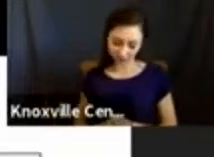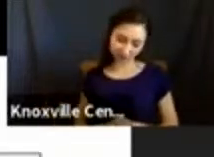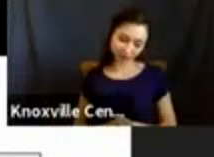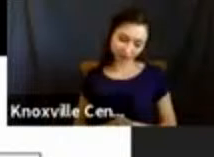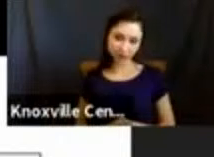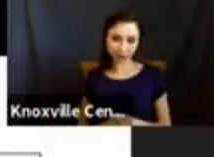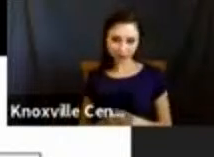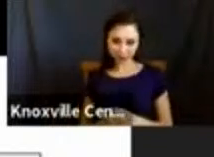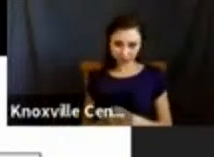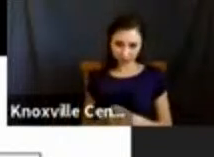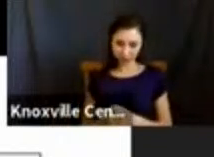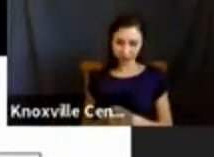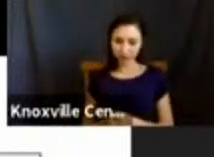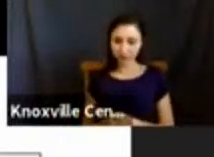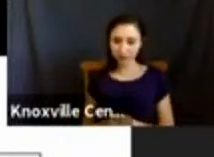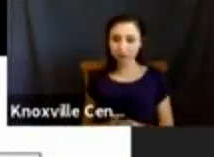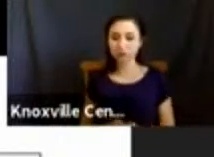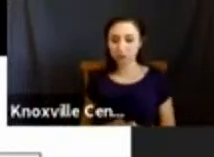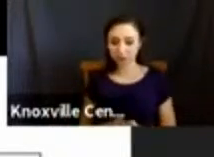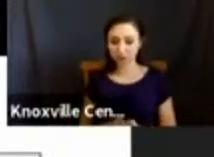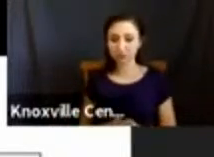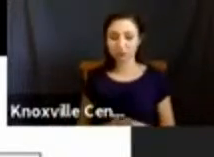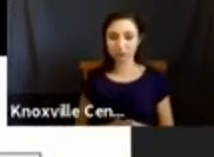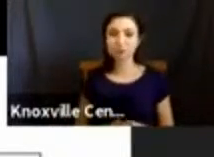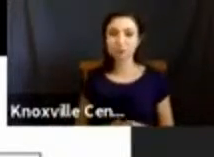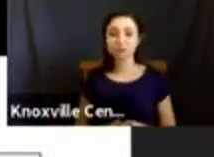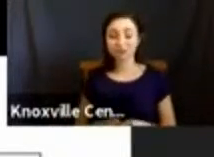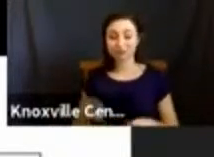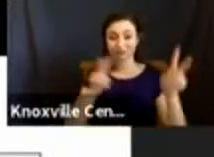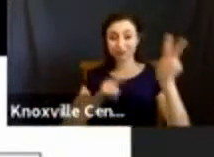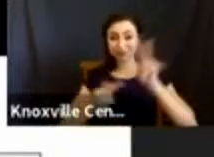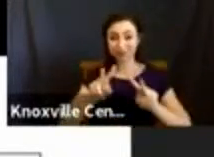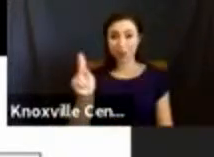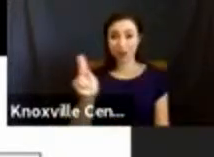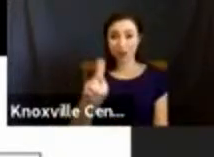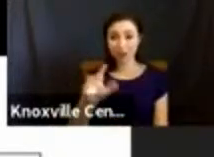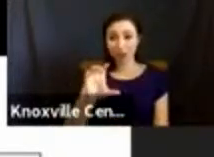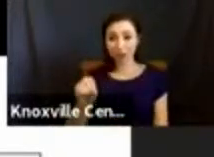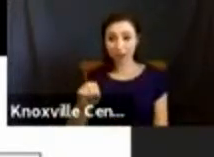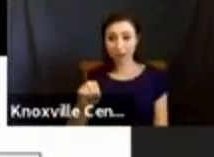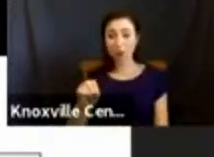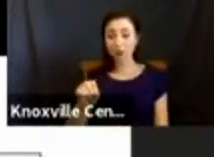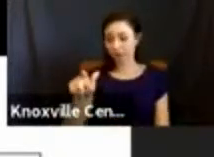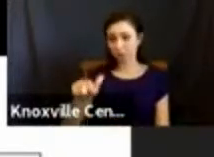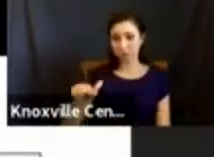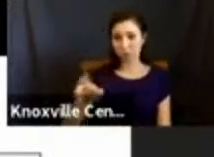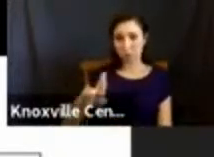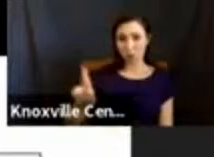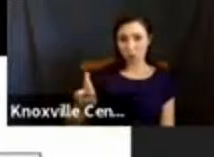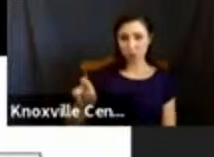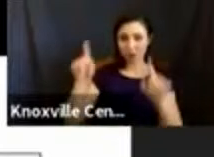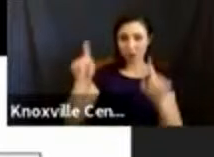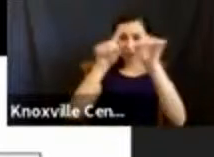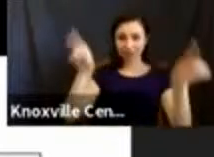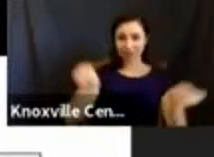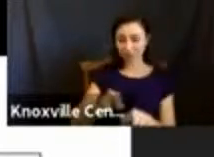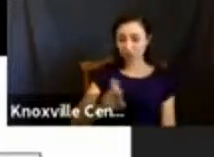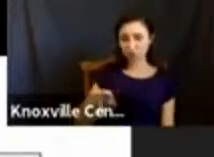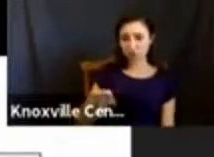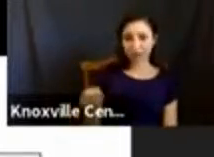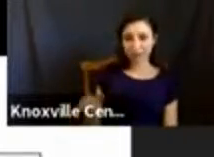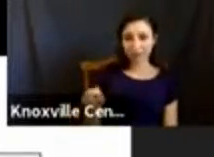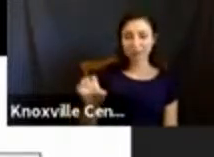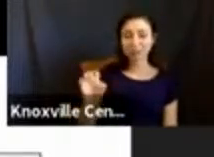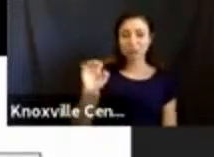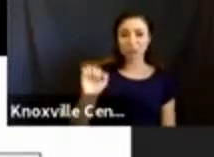So when you look, of course, Knox County in the lower right is exactly what I just showed. But what this shows is that Shelby and